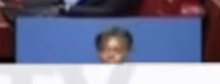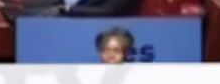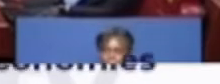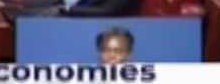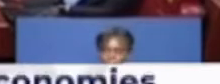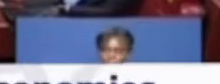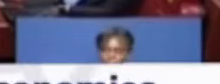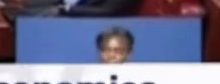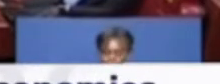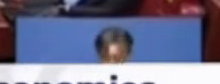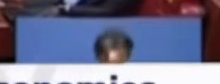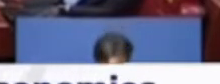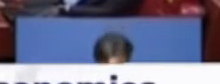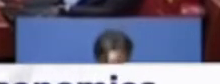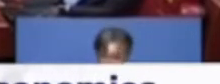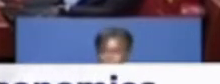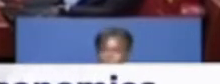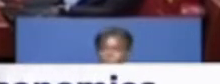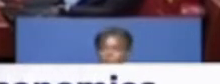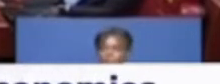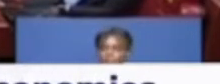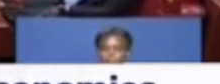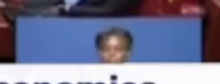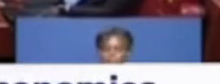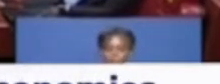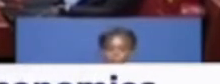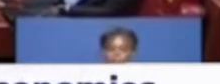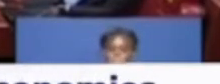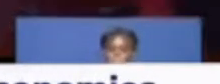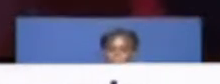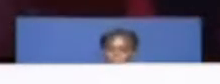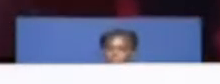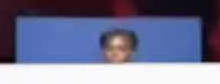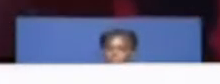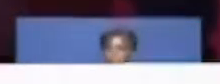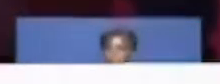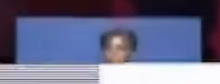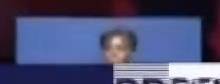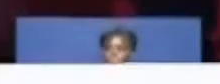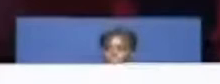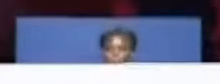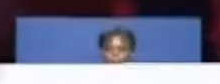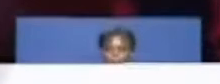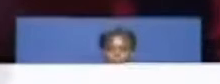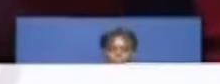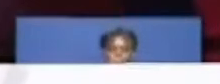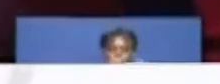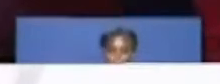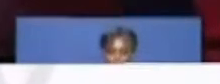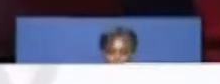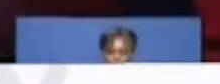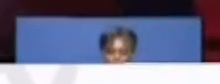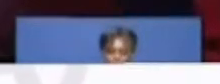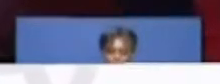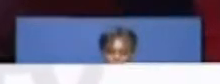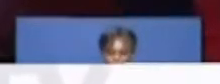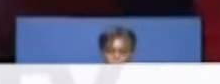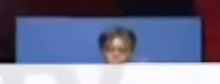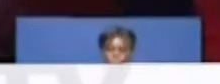Honorable members of the National Assembly, the National Assembly now stands